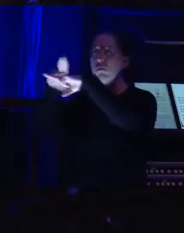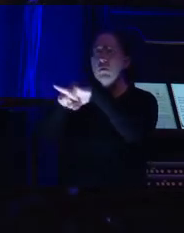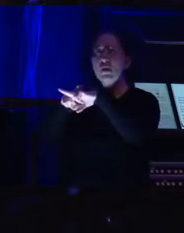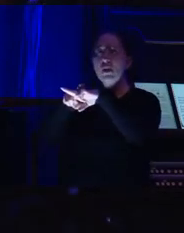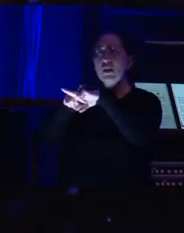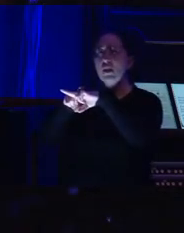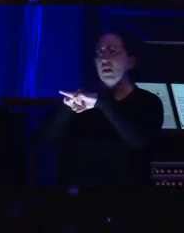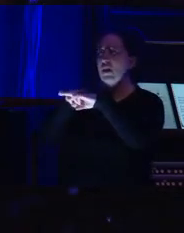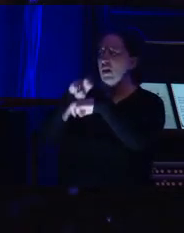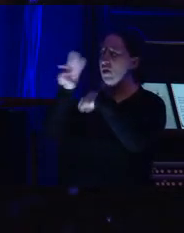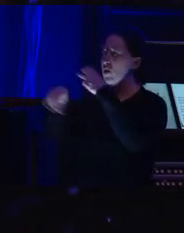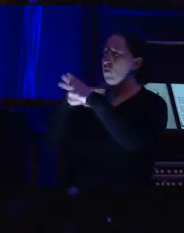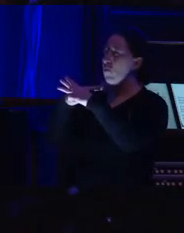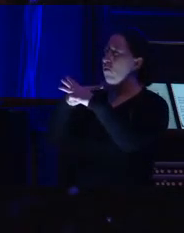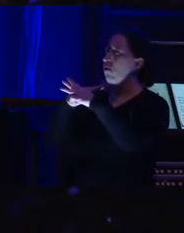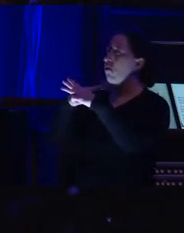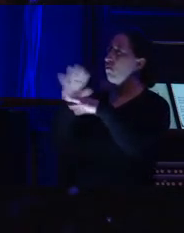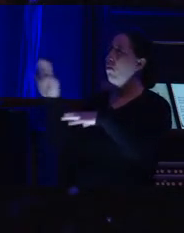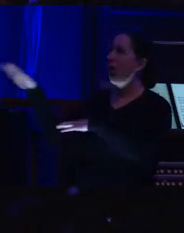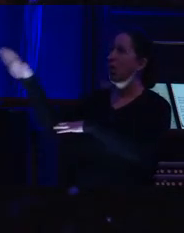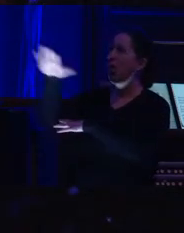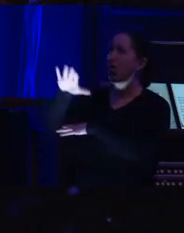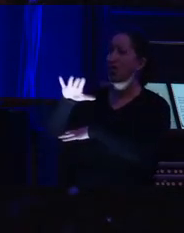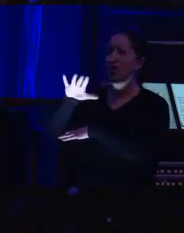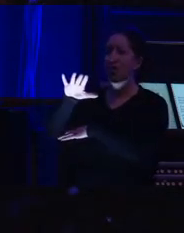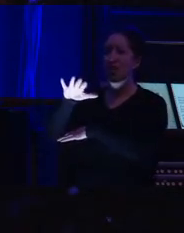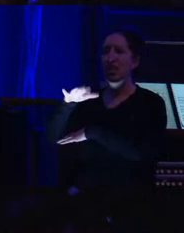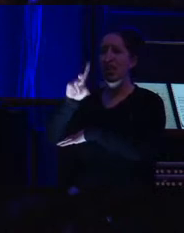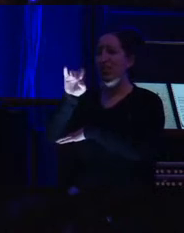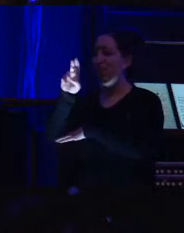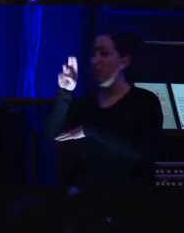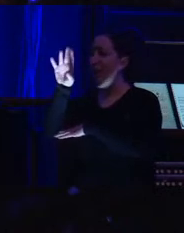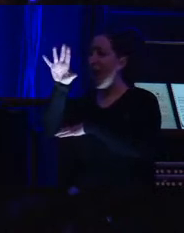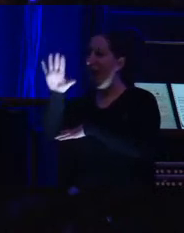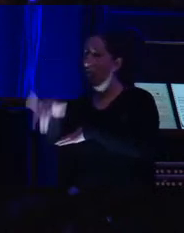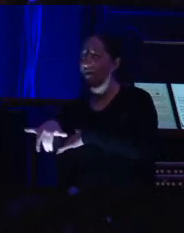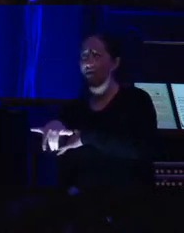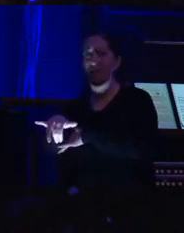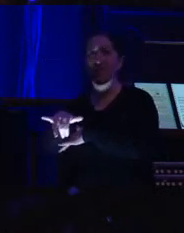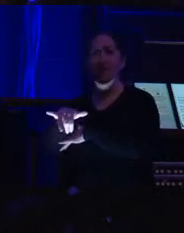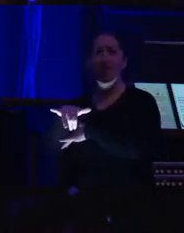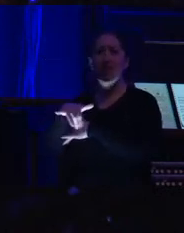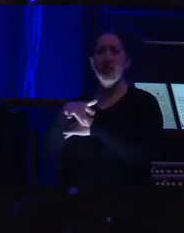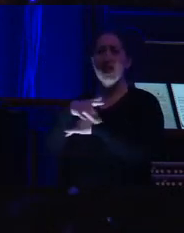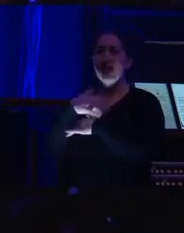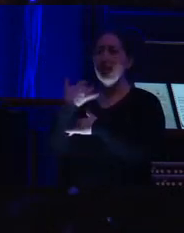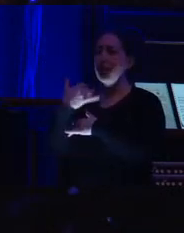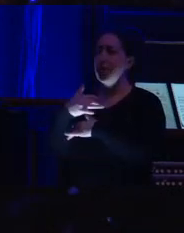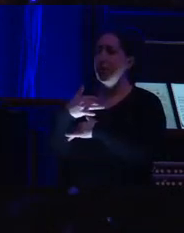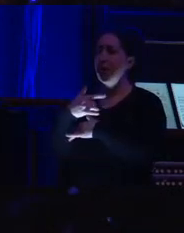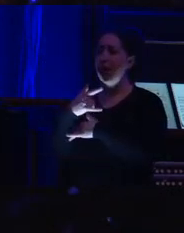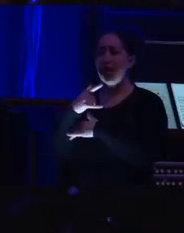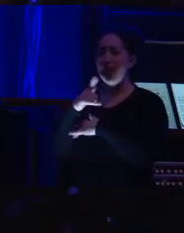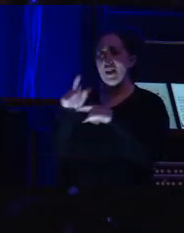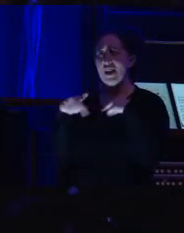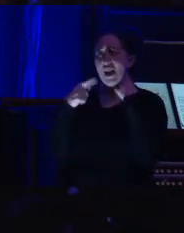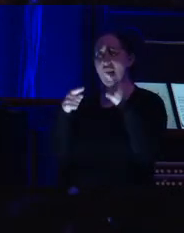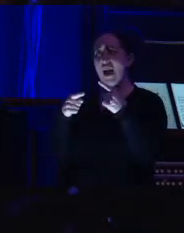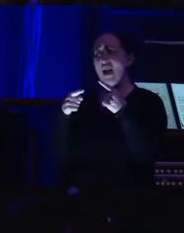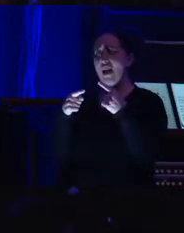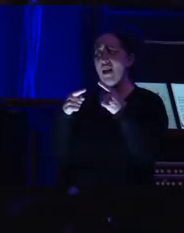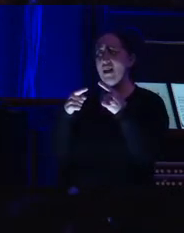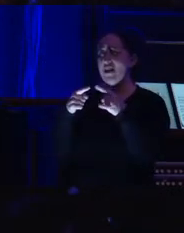Abroad, we face a fundamental challenge between democracies and autocracies. Even as the bloody hands